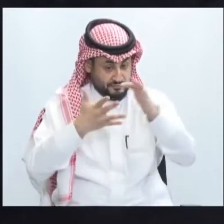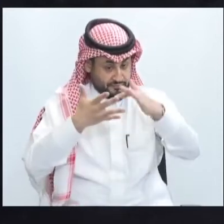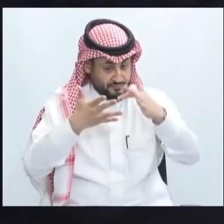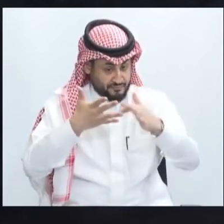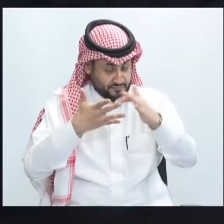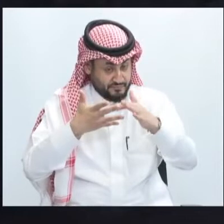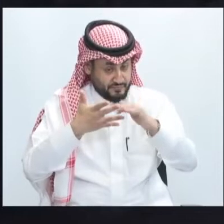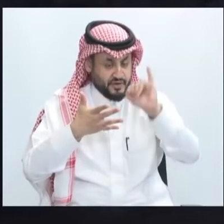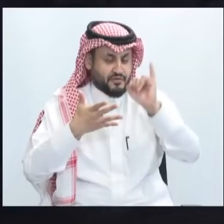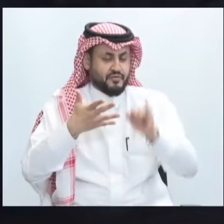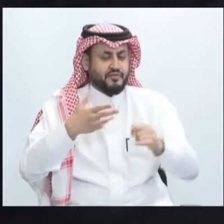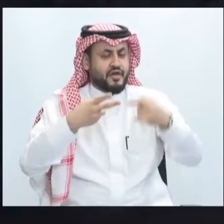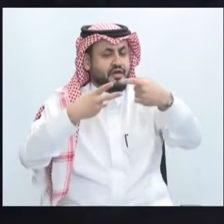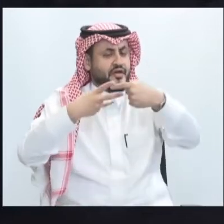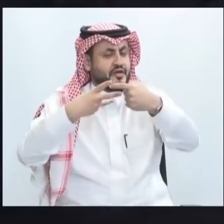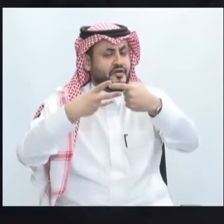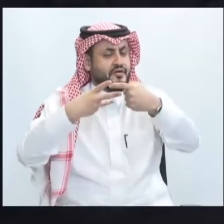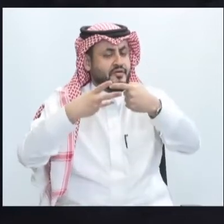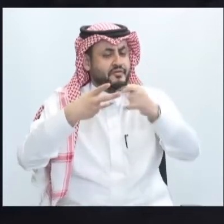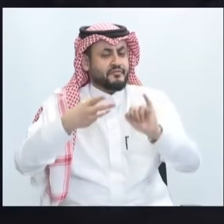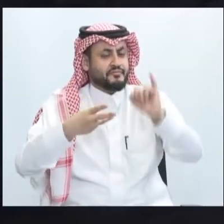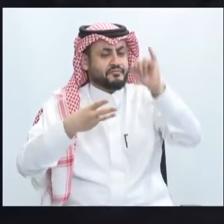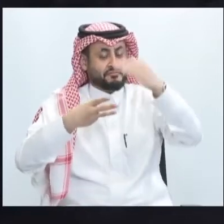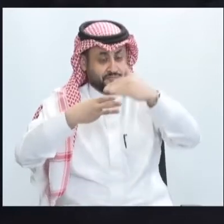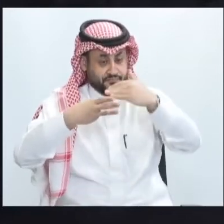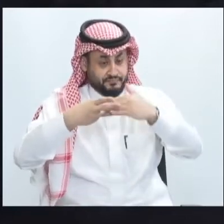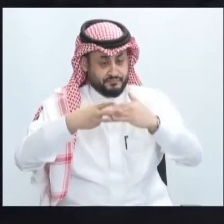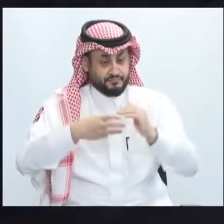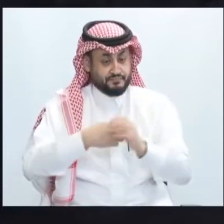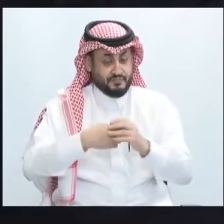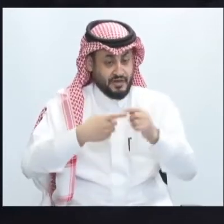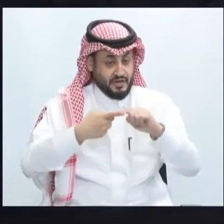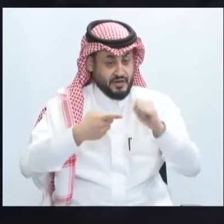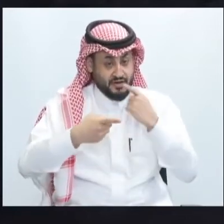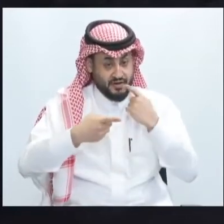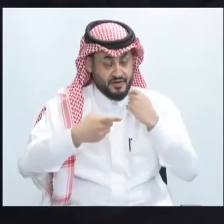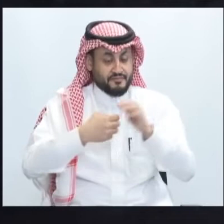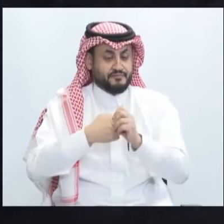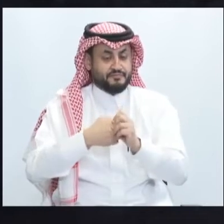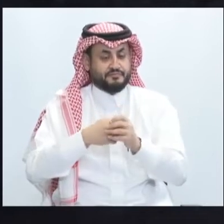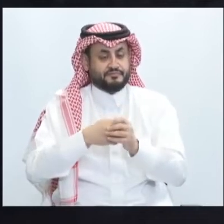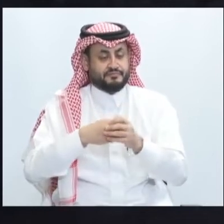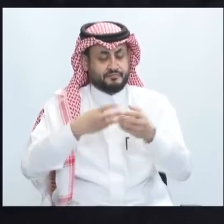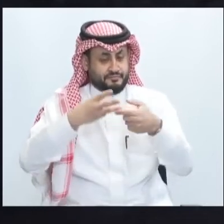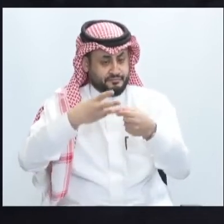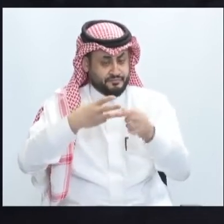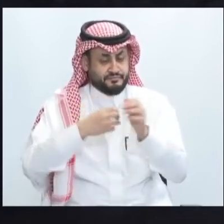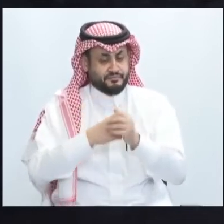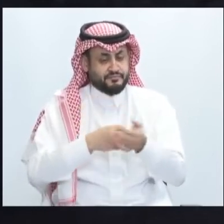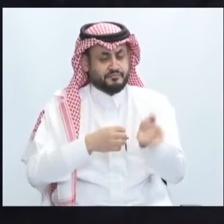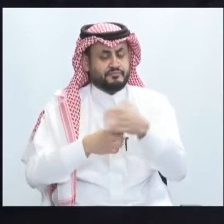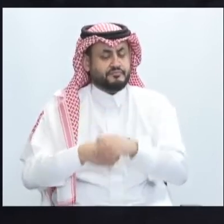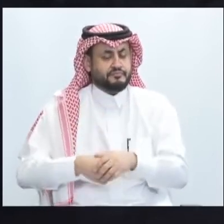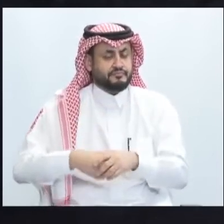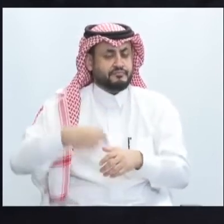from two to three. If it's tall, starts from number one, the red one, up to number three. Excellent. What about